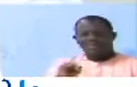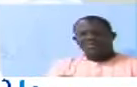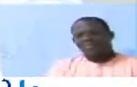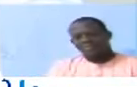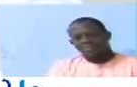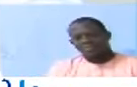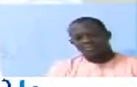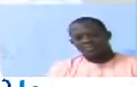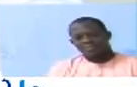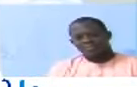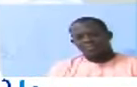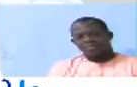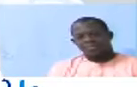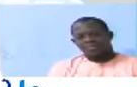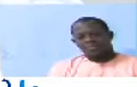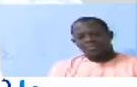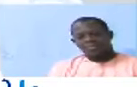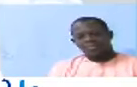And